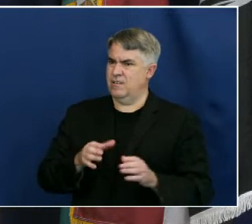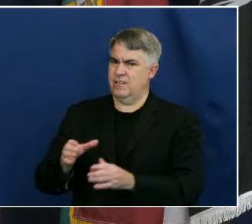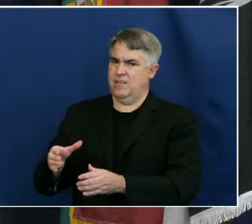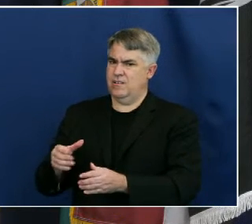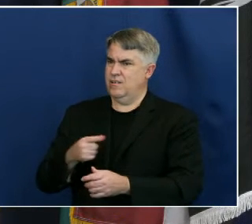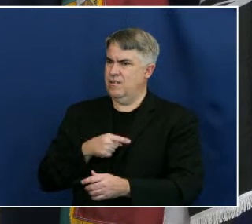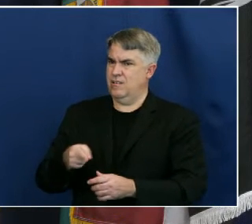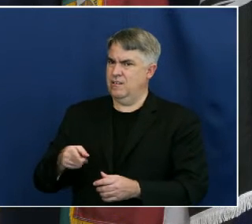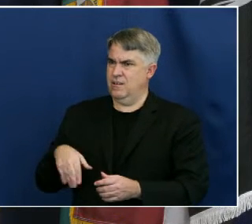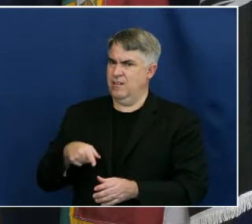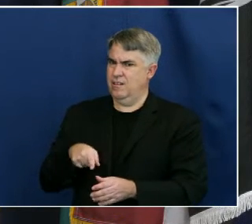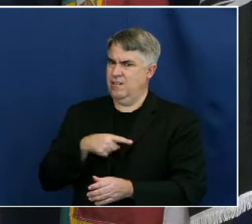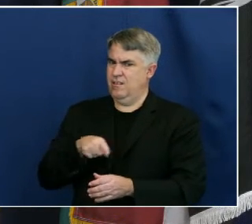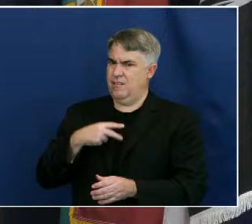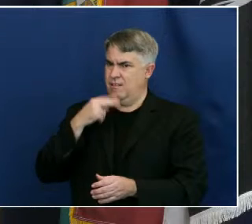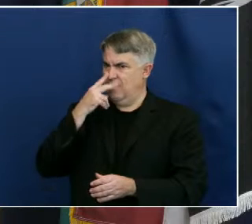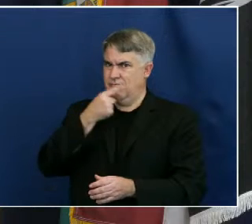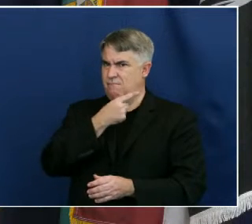not?